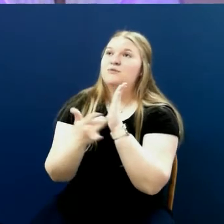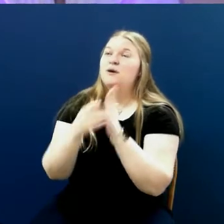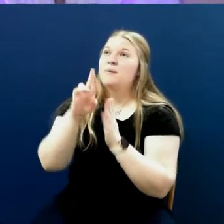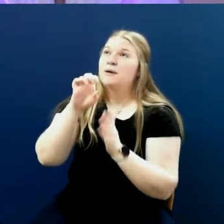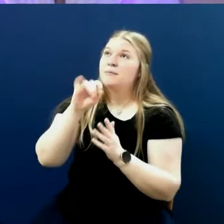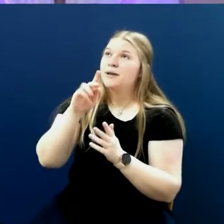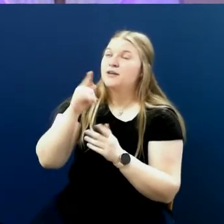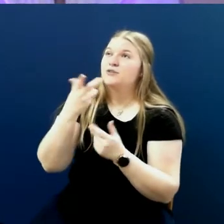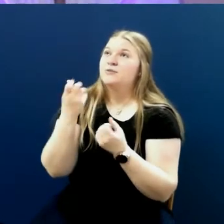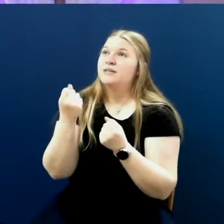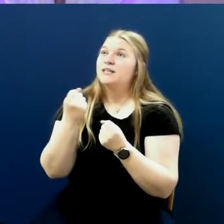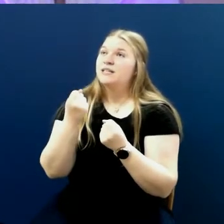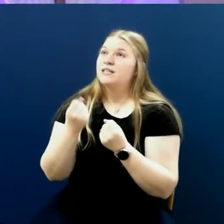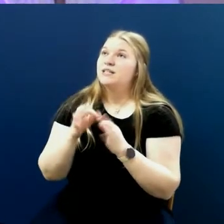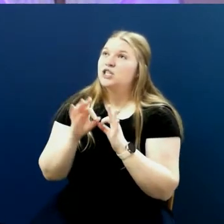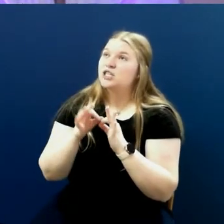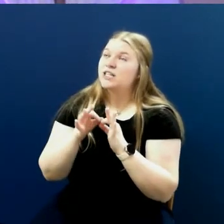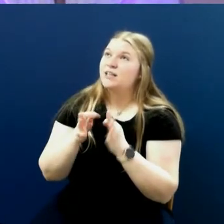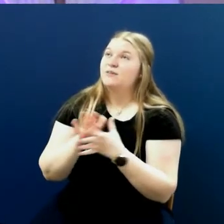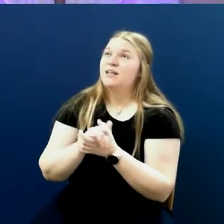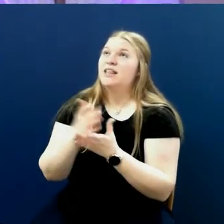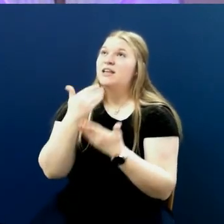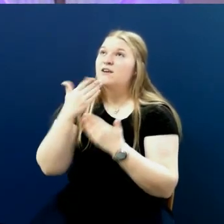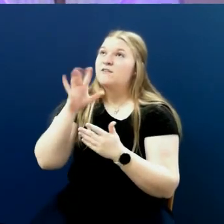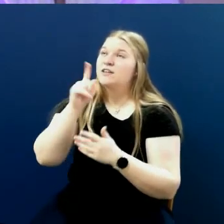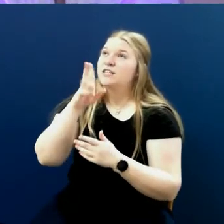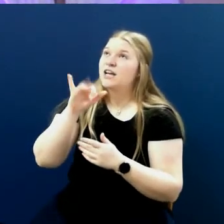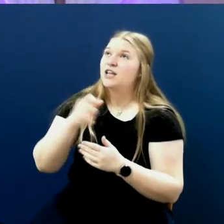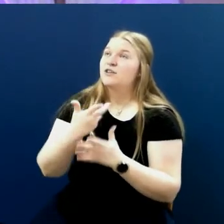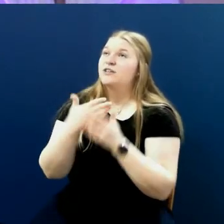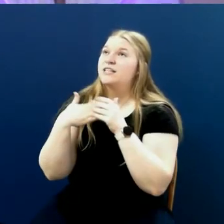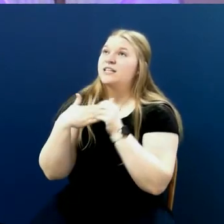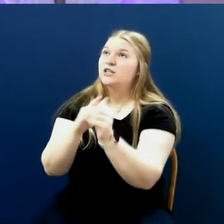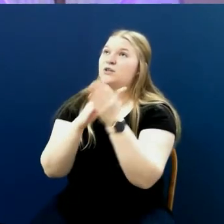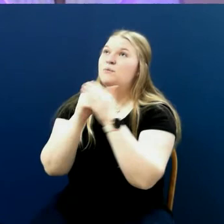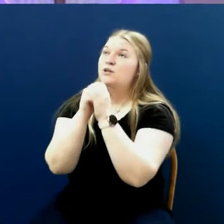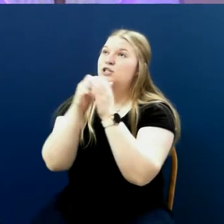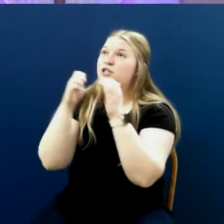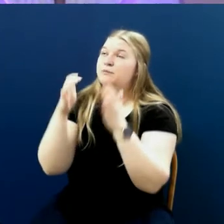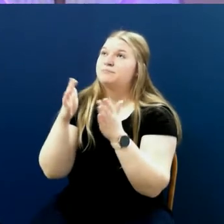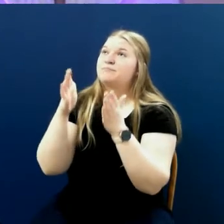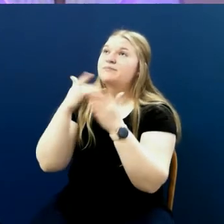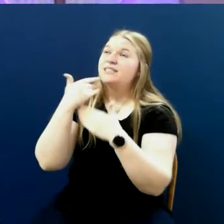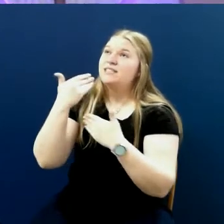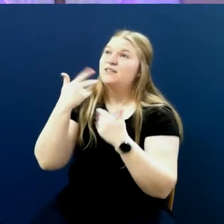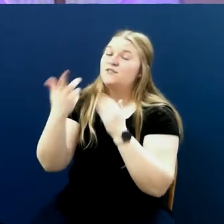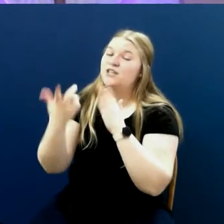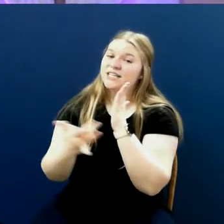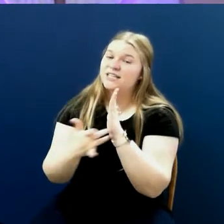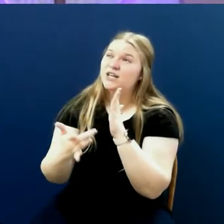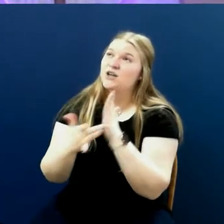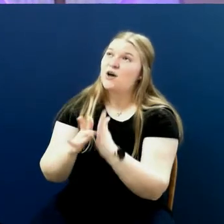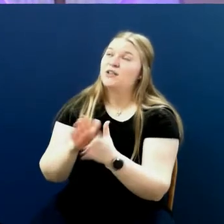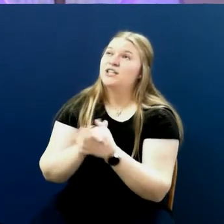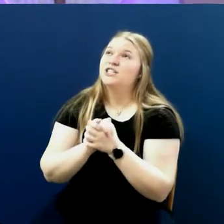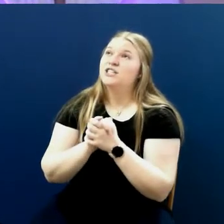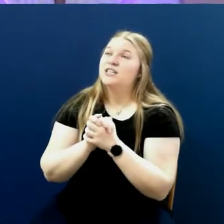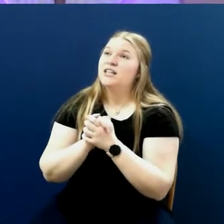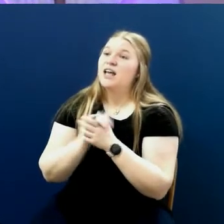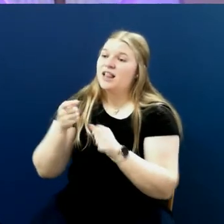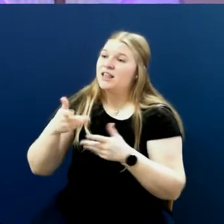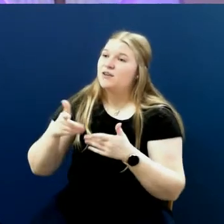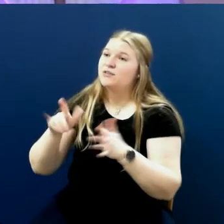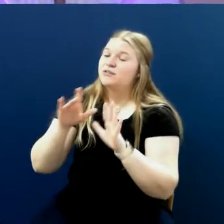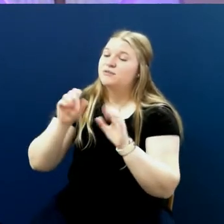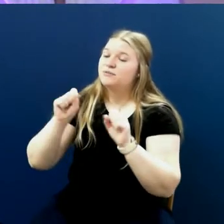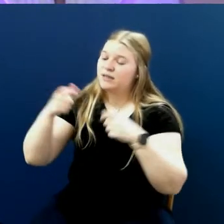doing the sign language. Thank you for Taylor leading us in worship. Thank you for the technology that allows us to